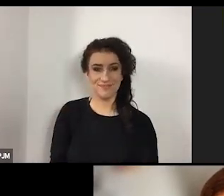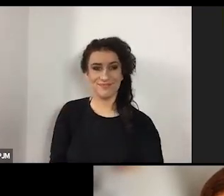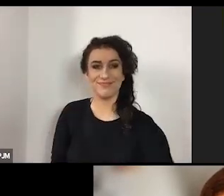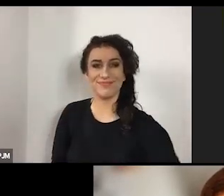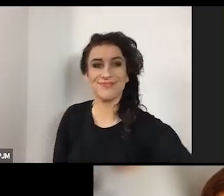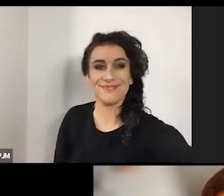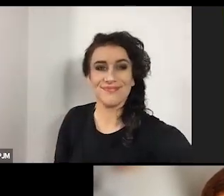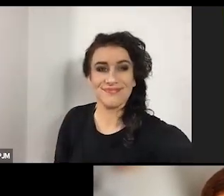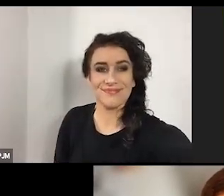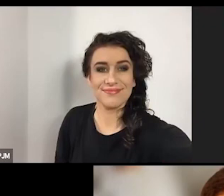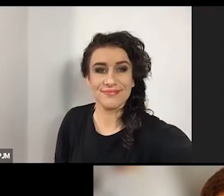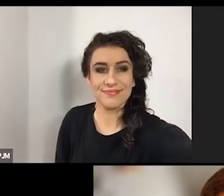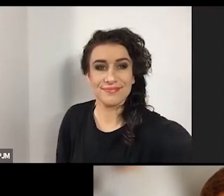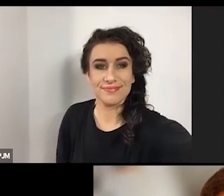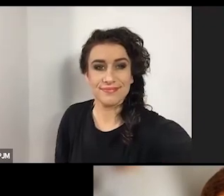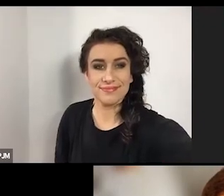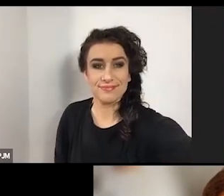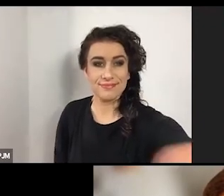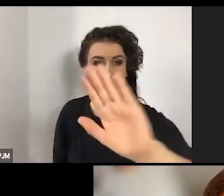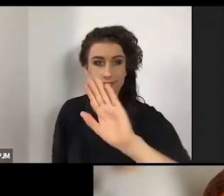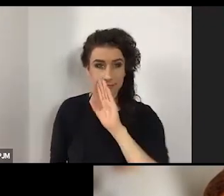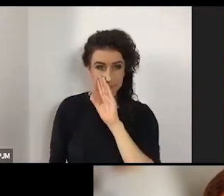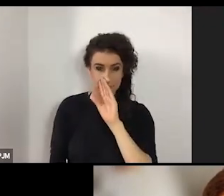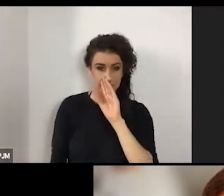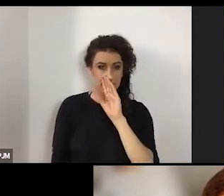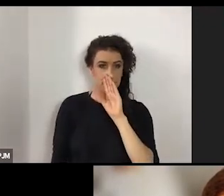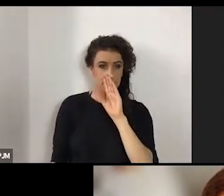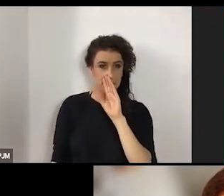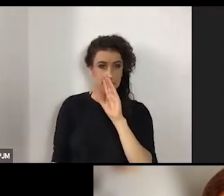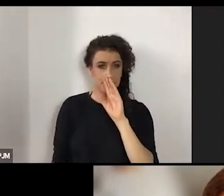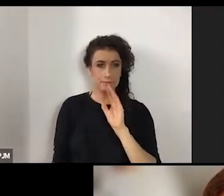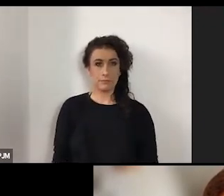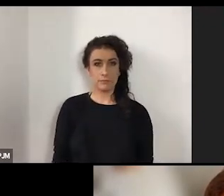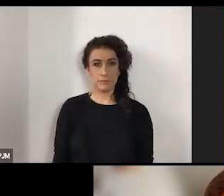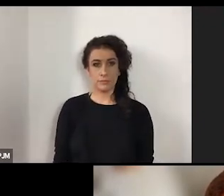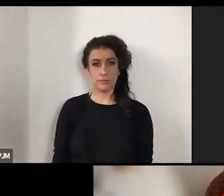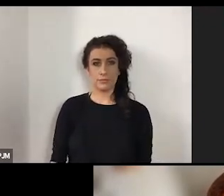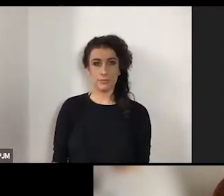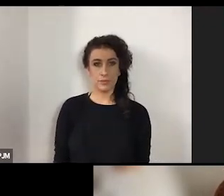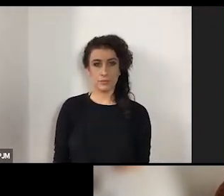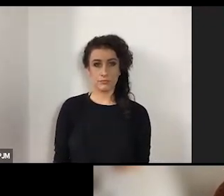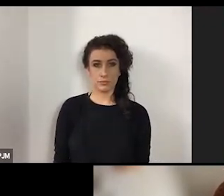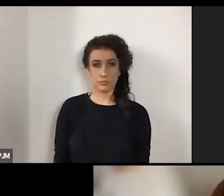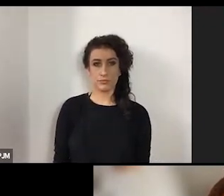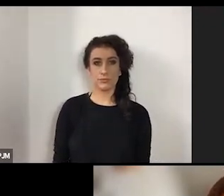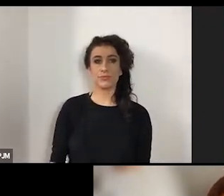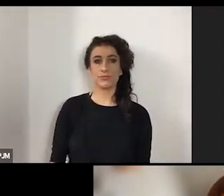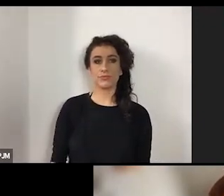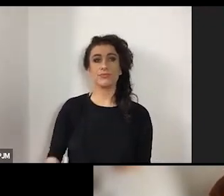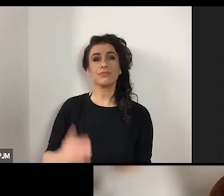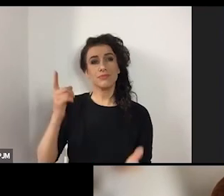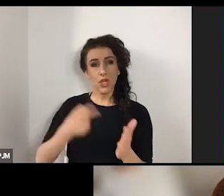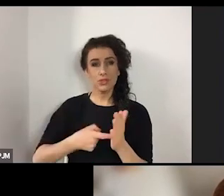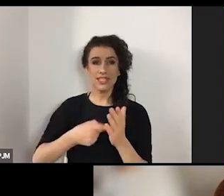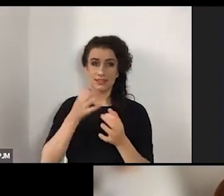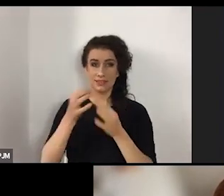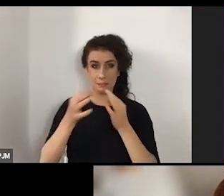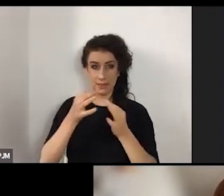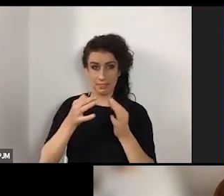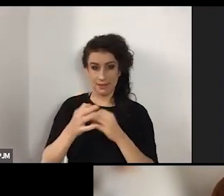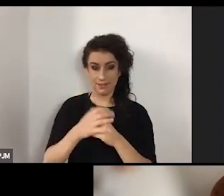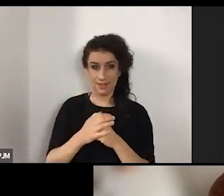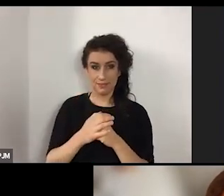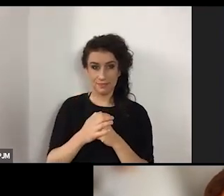last 10 minutes. So if somebody have a question, please, this is the great time to ask. If